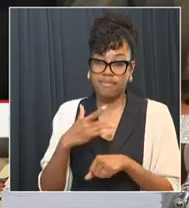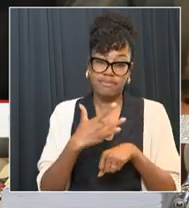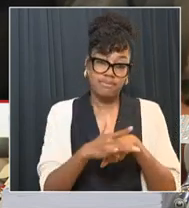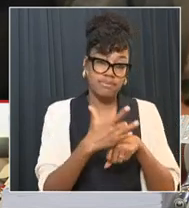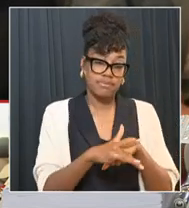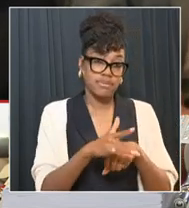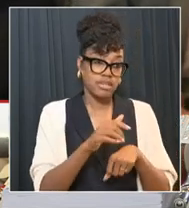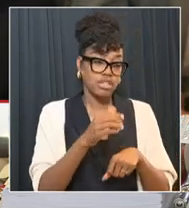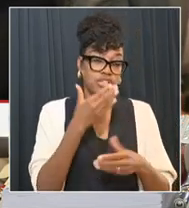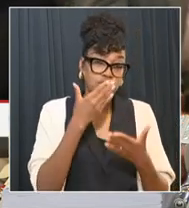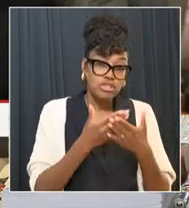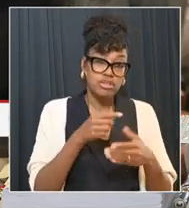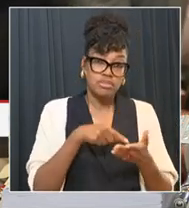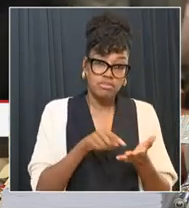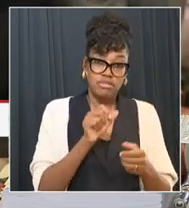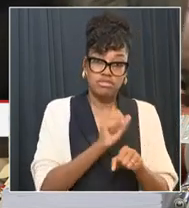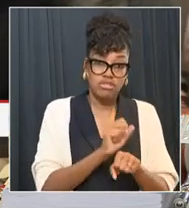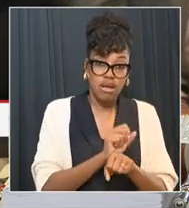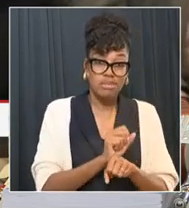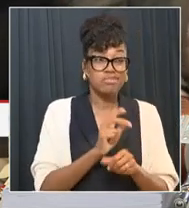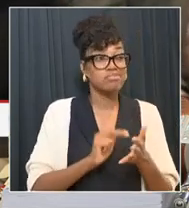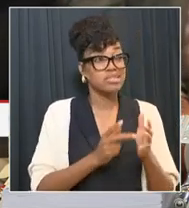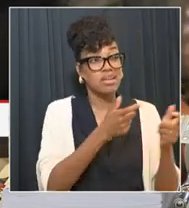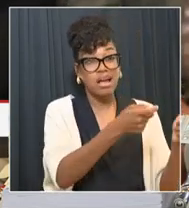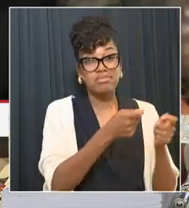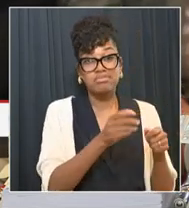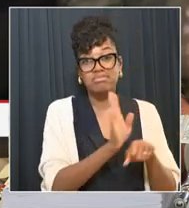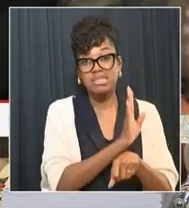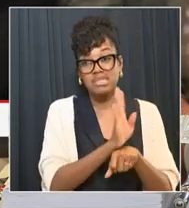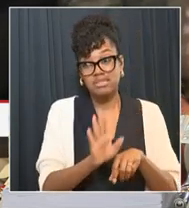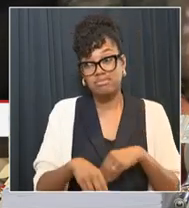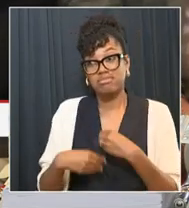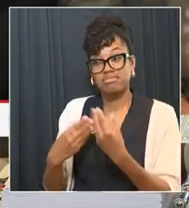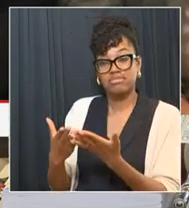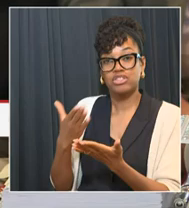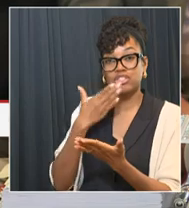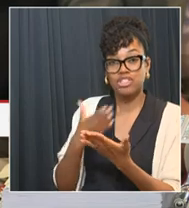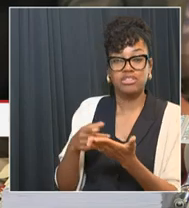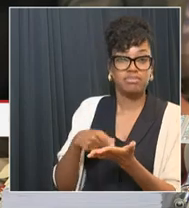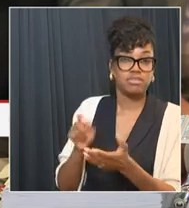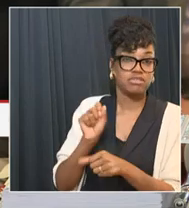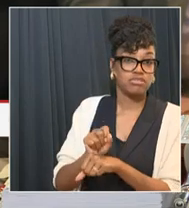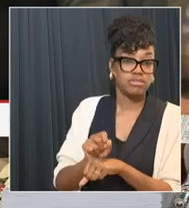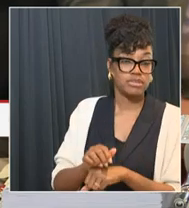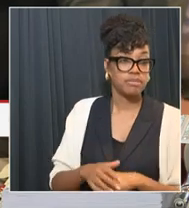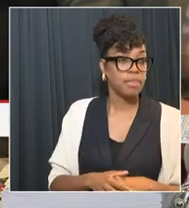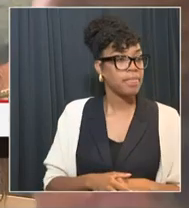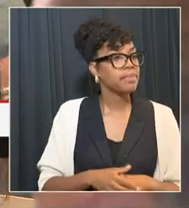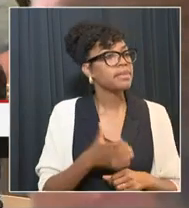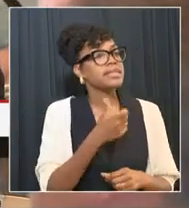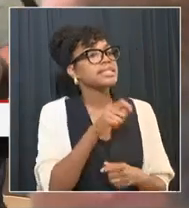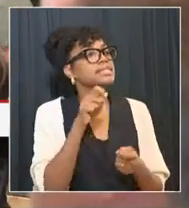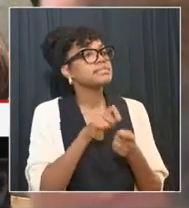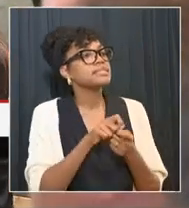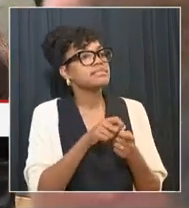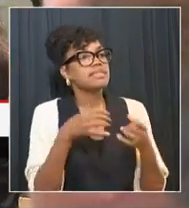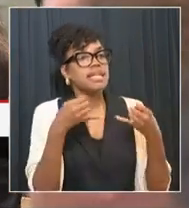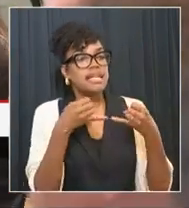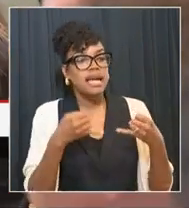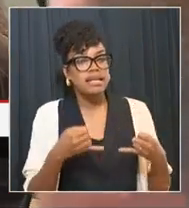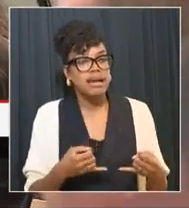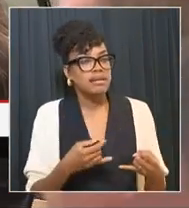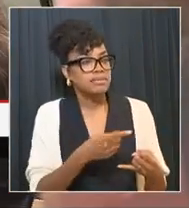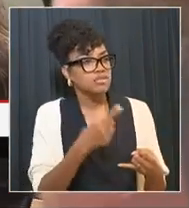attract good paying jobs. Are there any specific line items that you point to that you feel like within a year